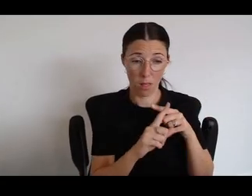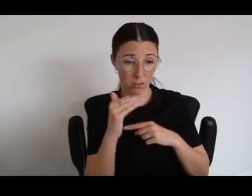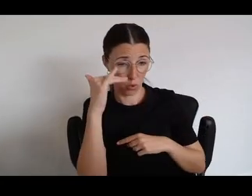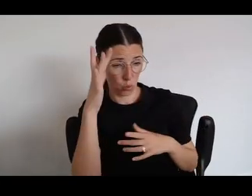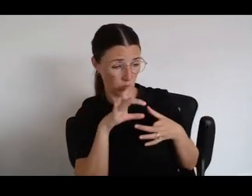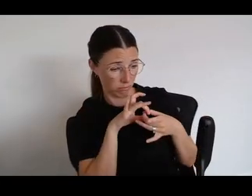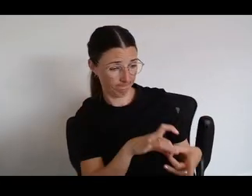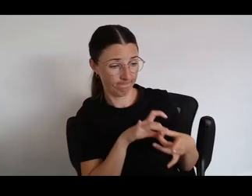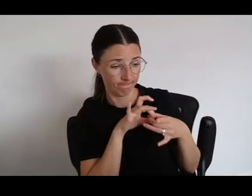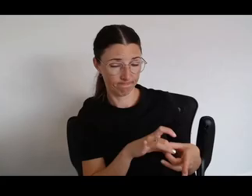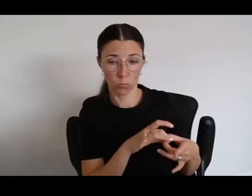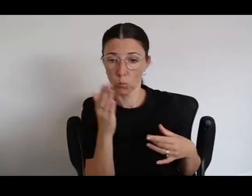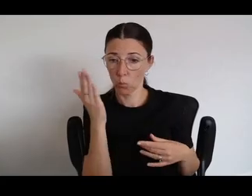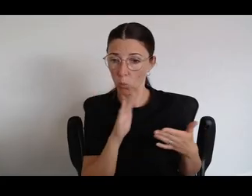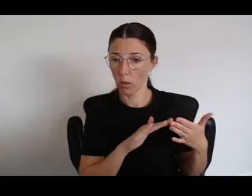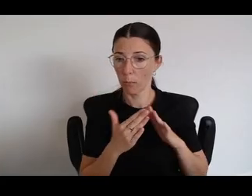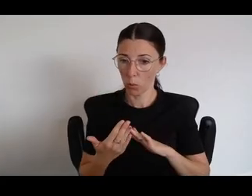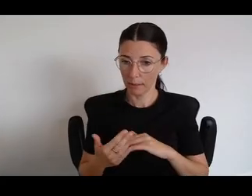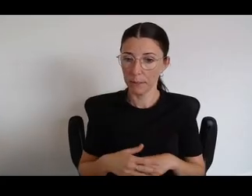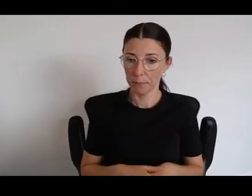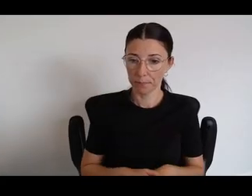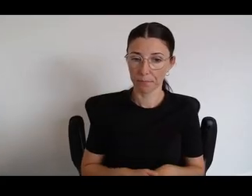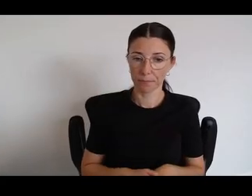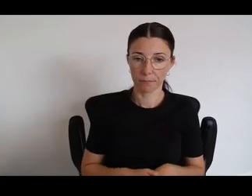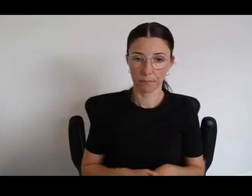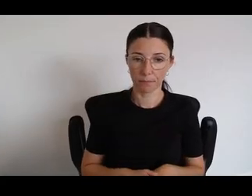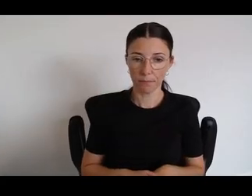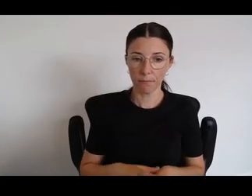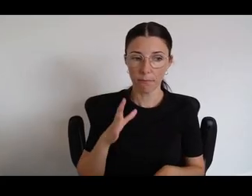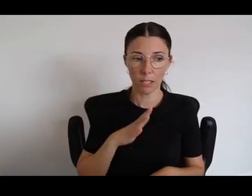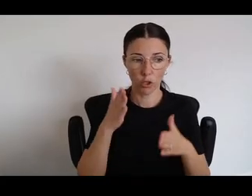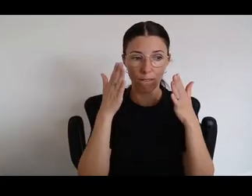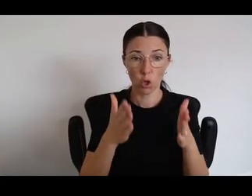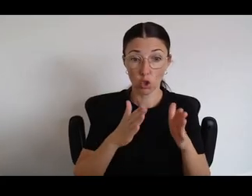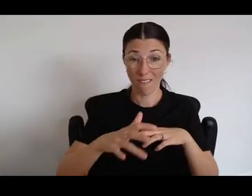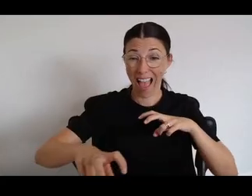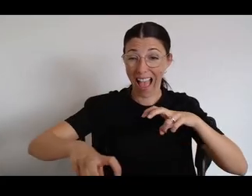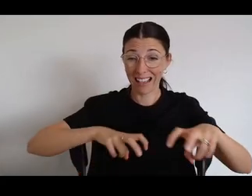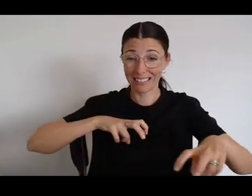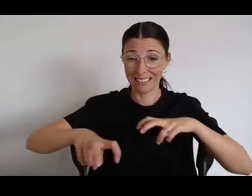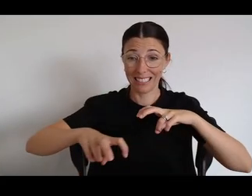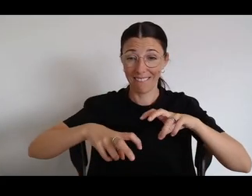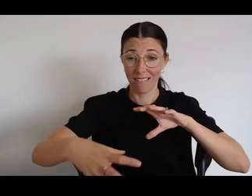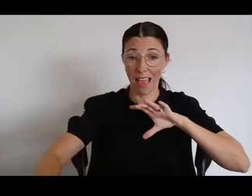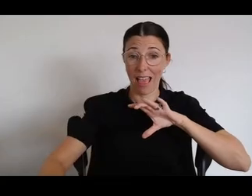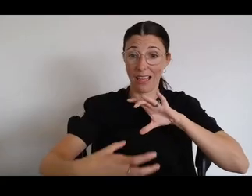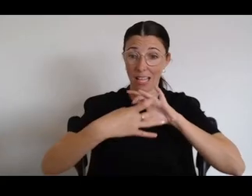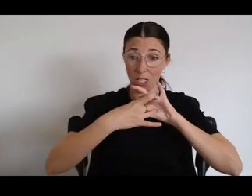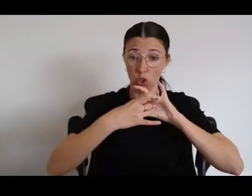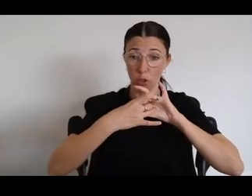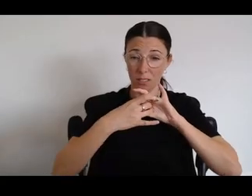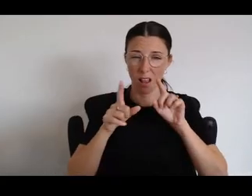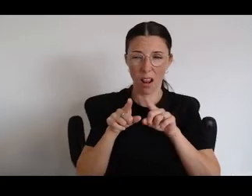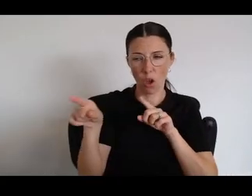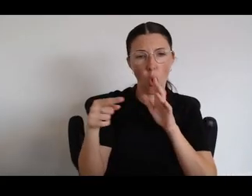schools and communities. We need to focus on the active engagement that Otto, you were talking about, that how important